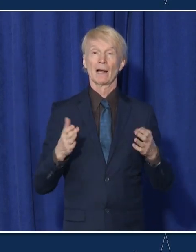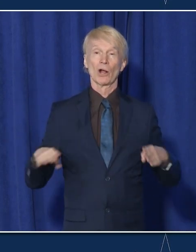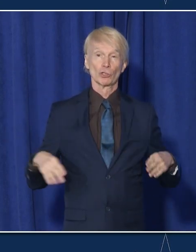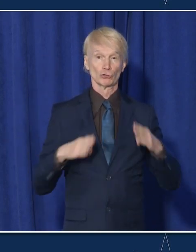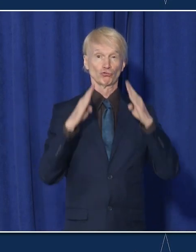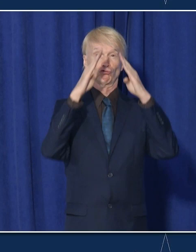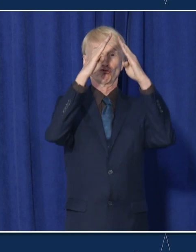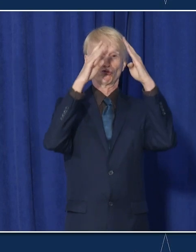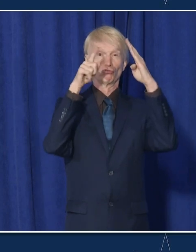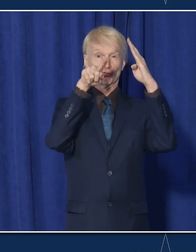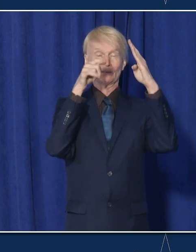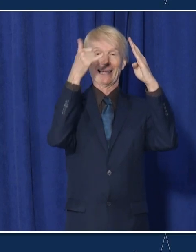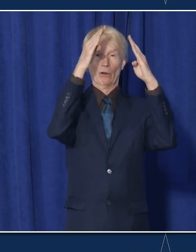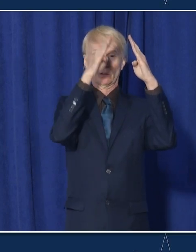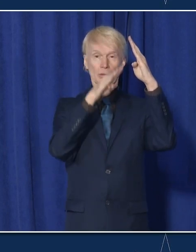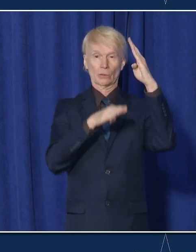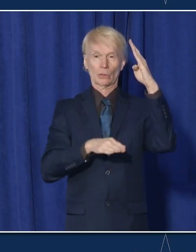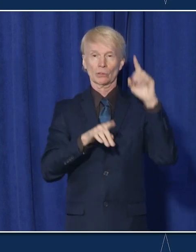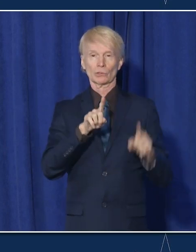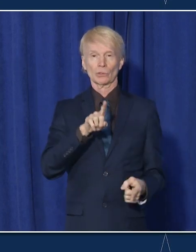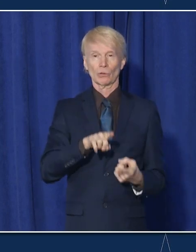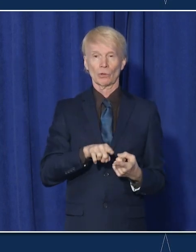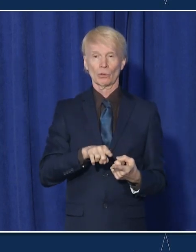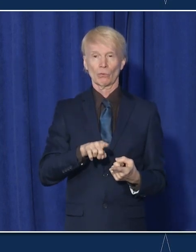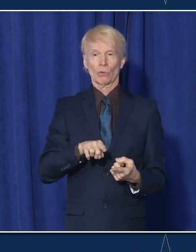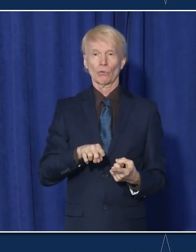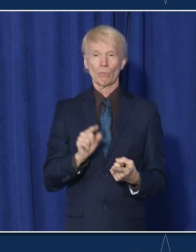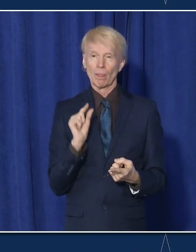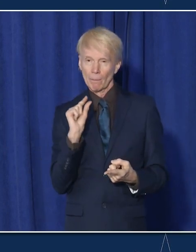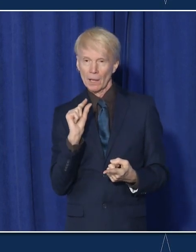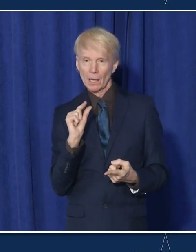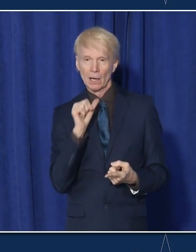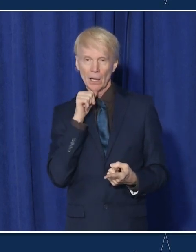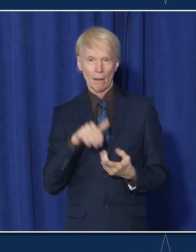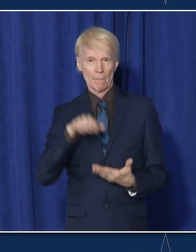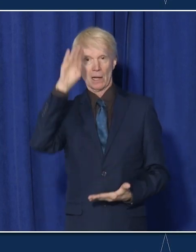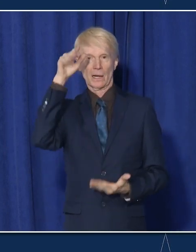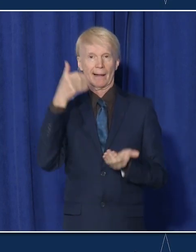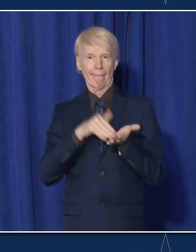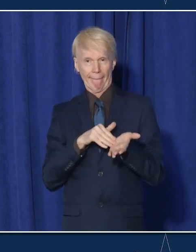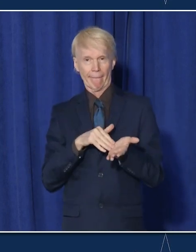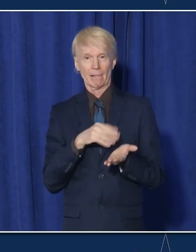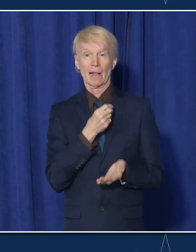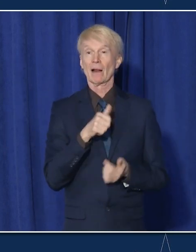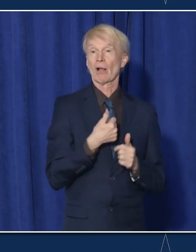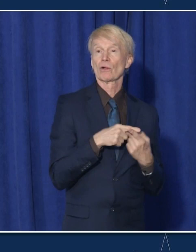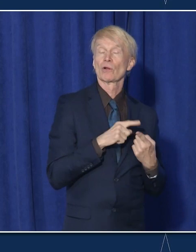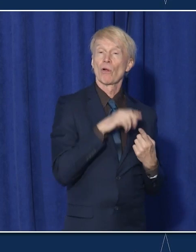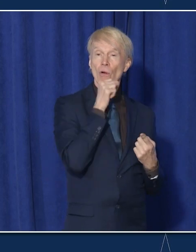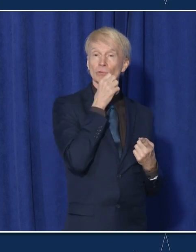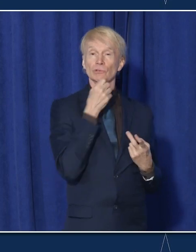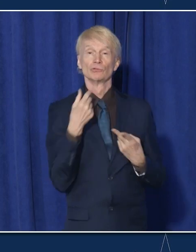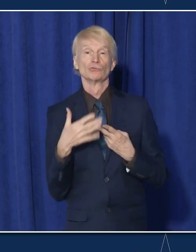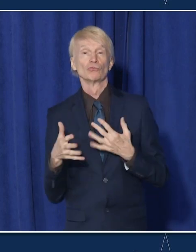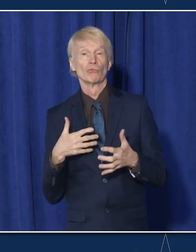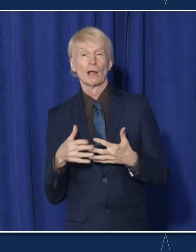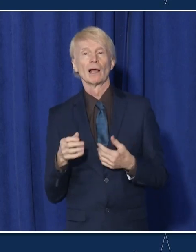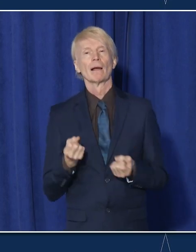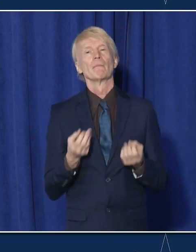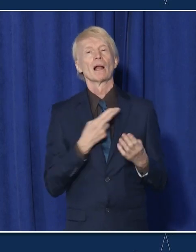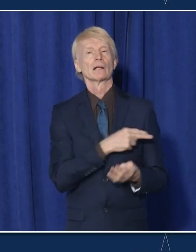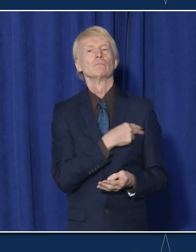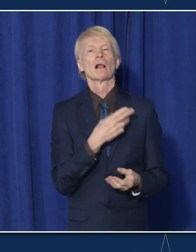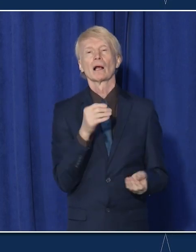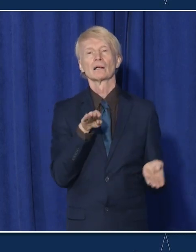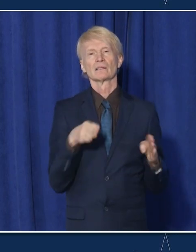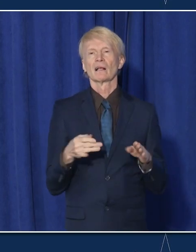what we are seeing right now are small upticks. And importantly, the other colors, the orange and the gray, show hospitalizations and deaths, which have